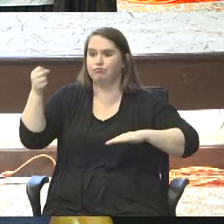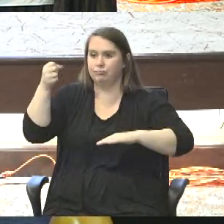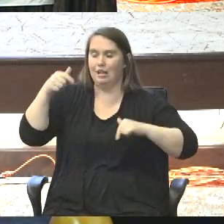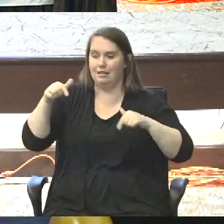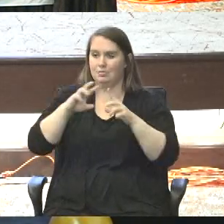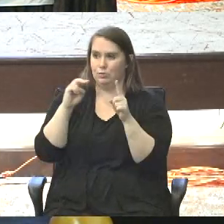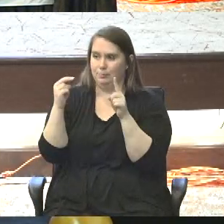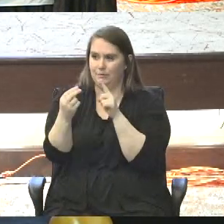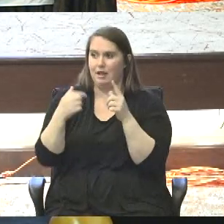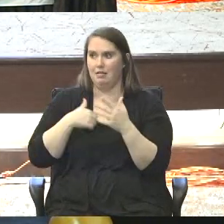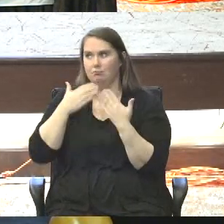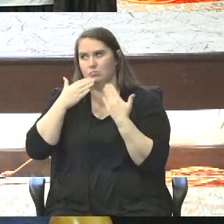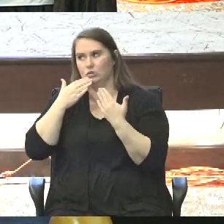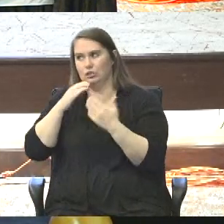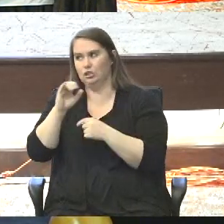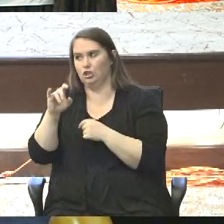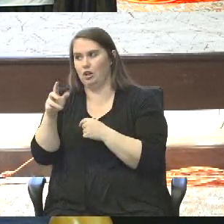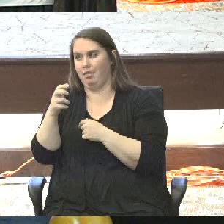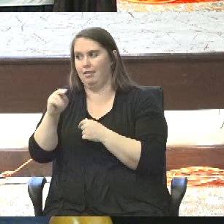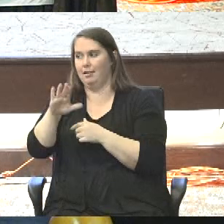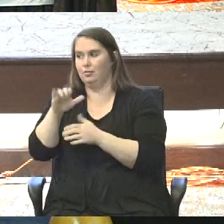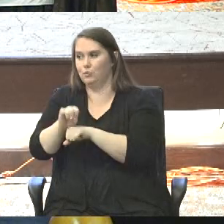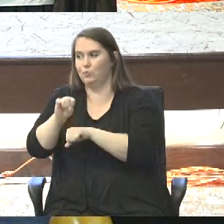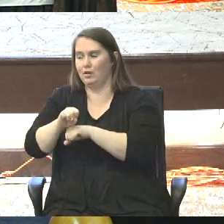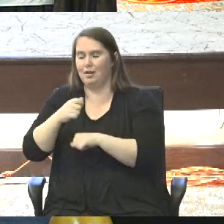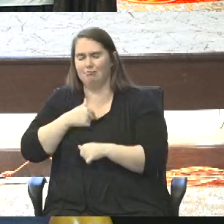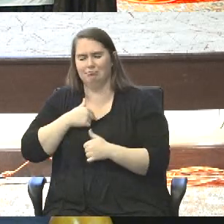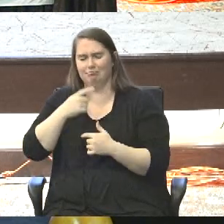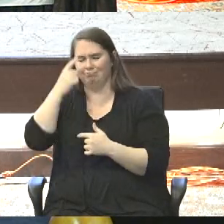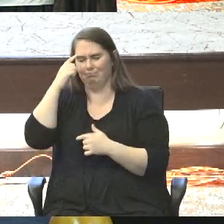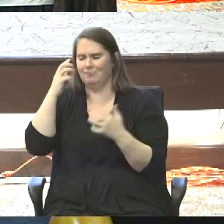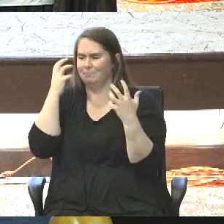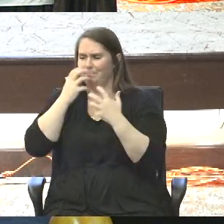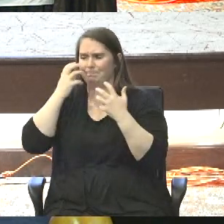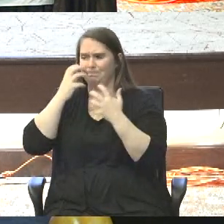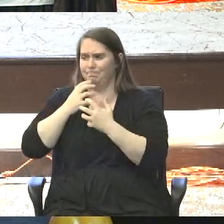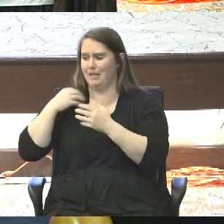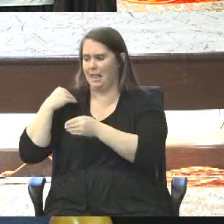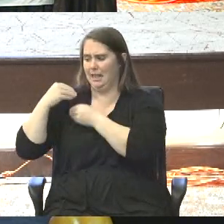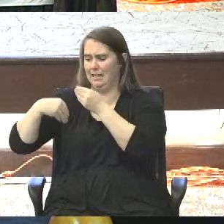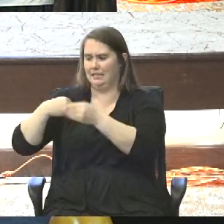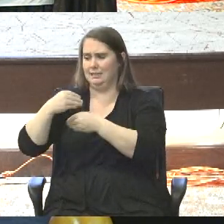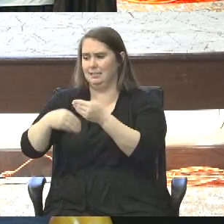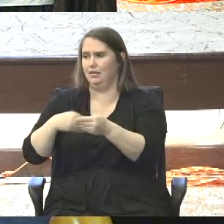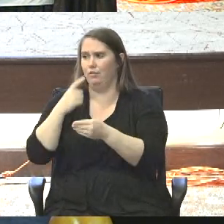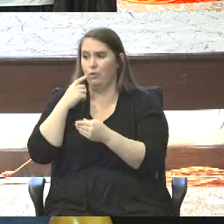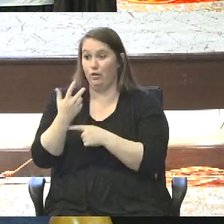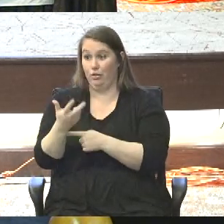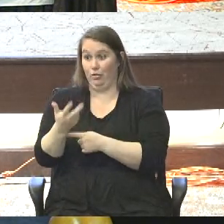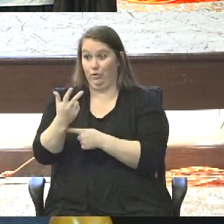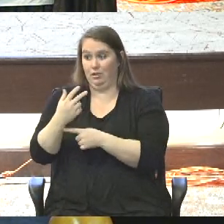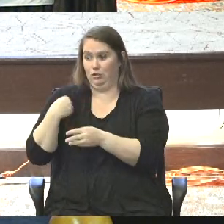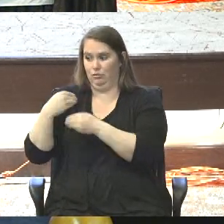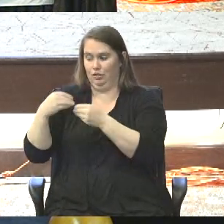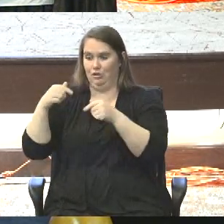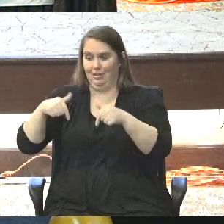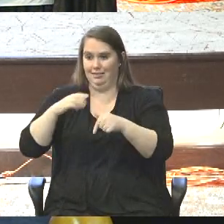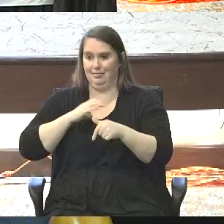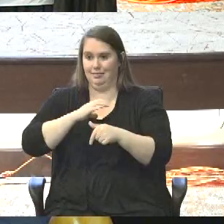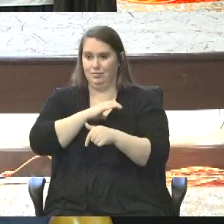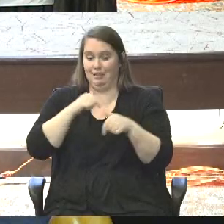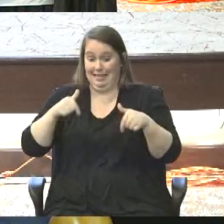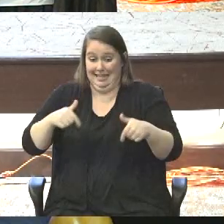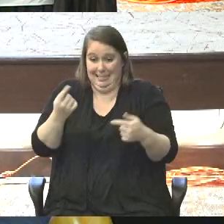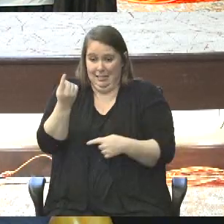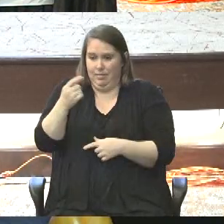appreciate Jonathan's work. And Alice, I think this is just an amazing legacy piece for your 3 decades on council. This is something to be proud of